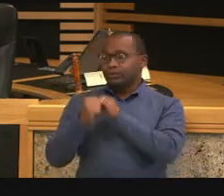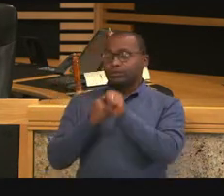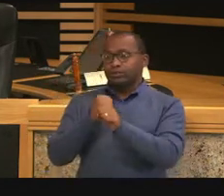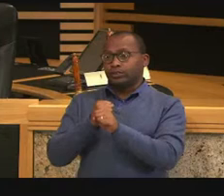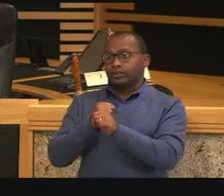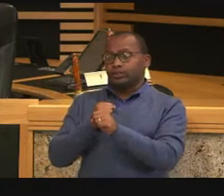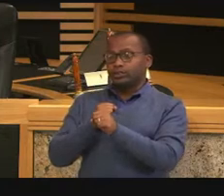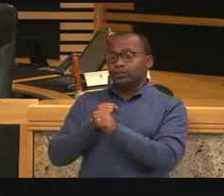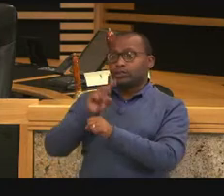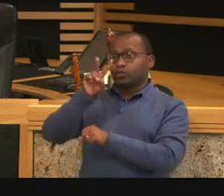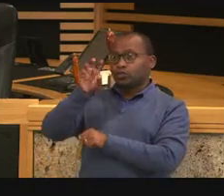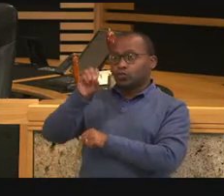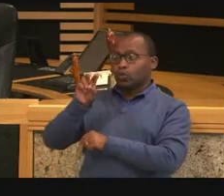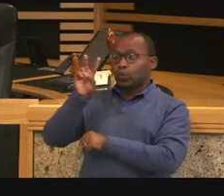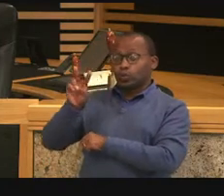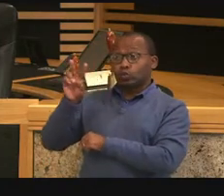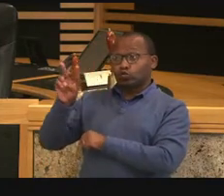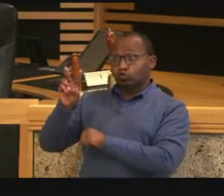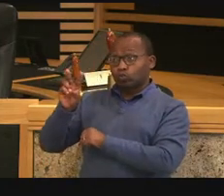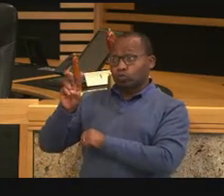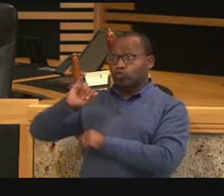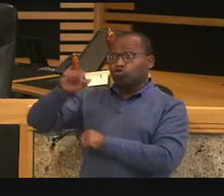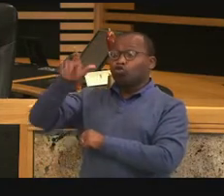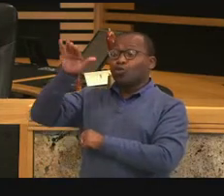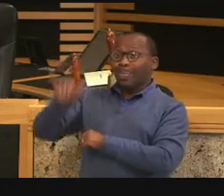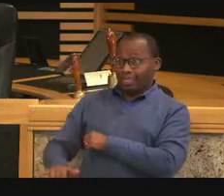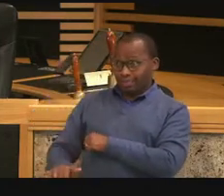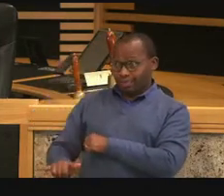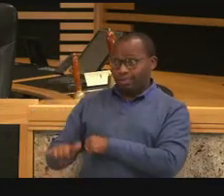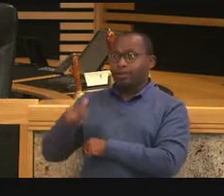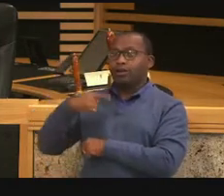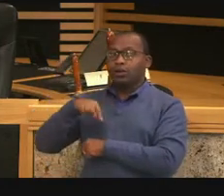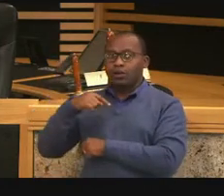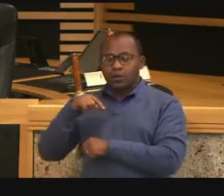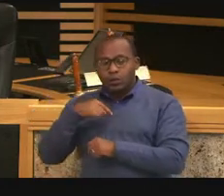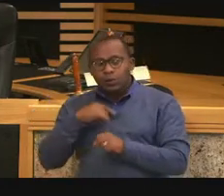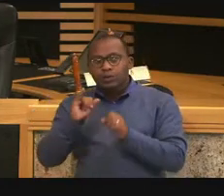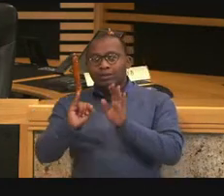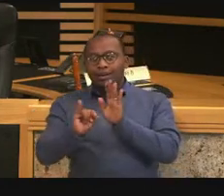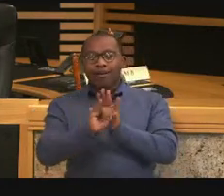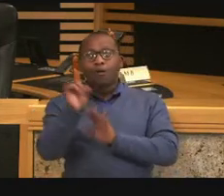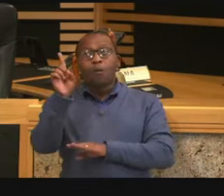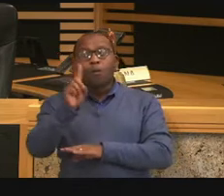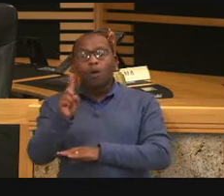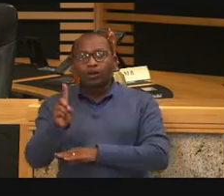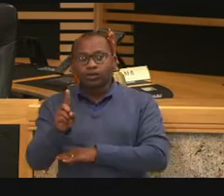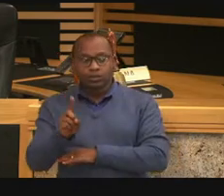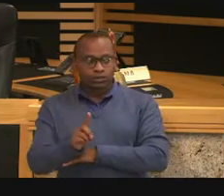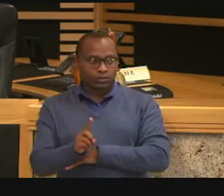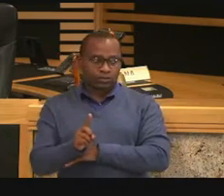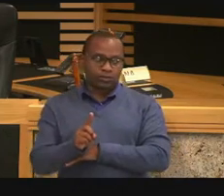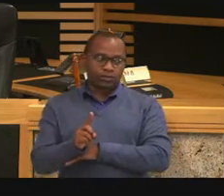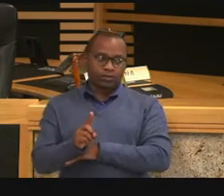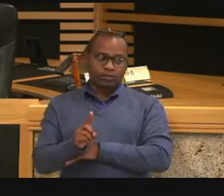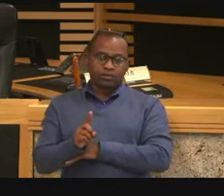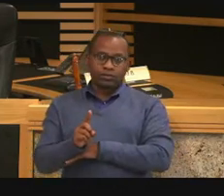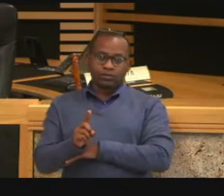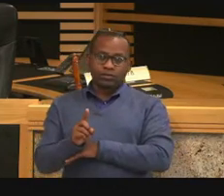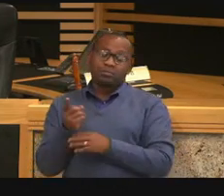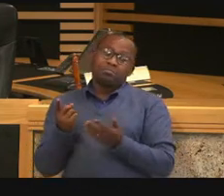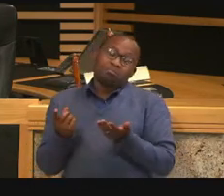2022 follow-up school visits, we indicated that perhaps it's high time that the